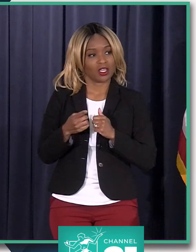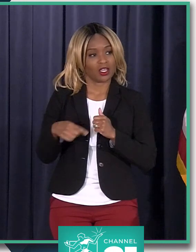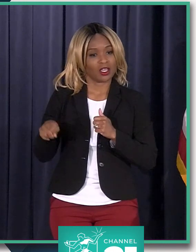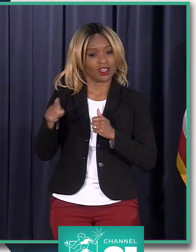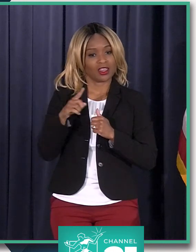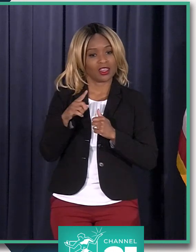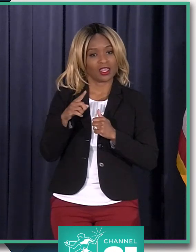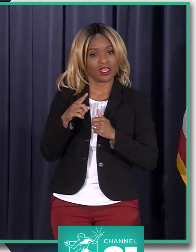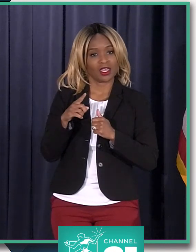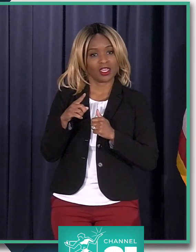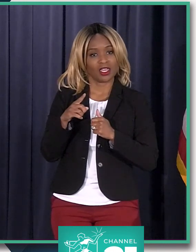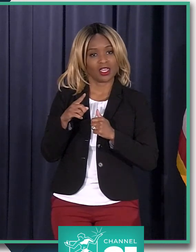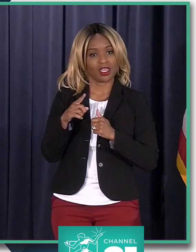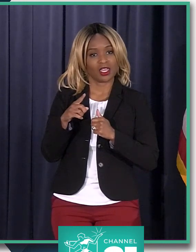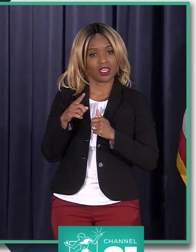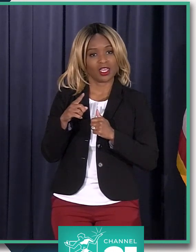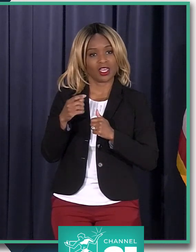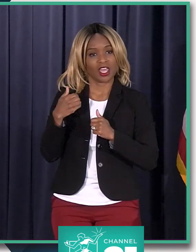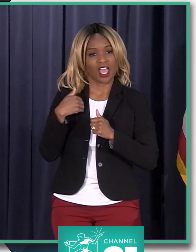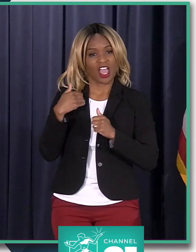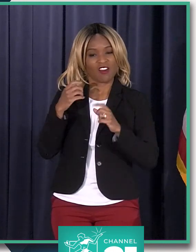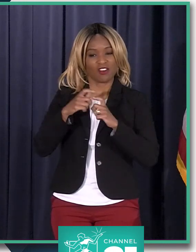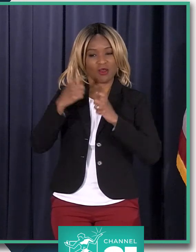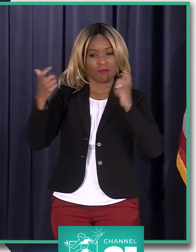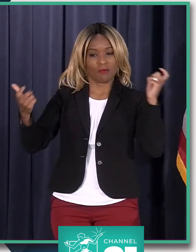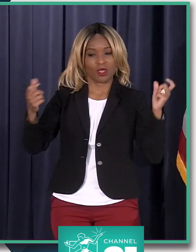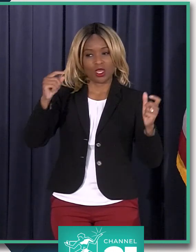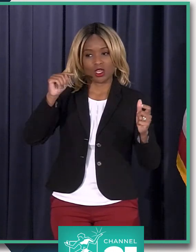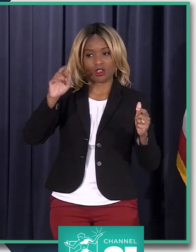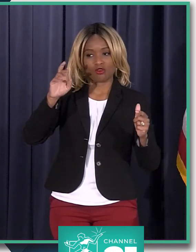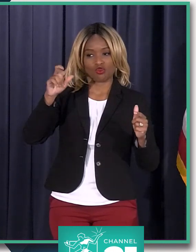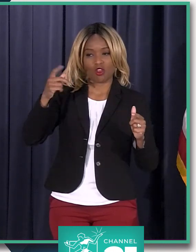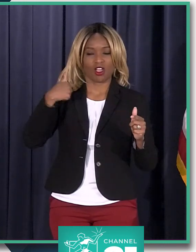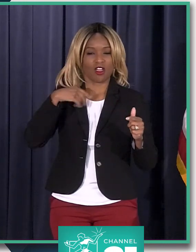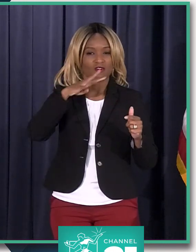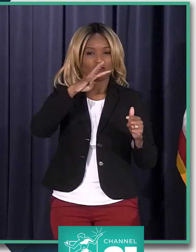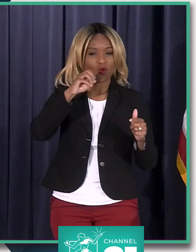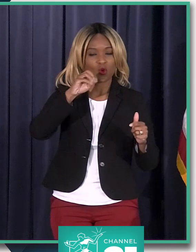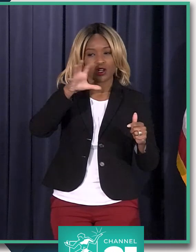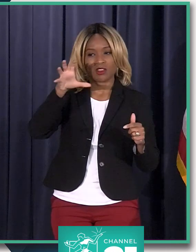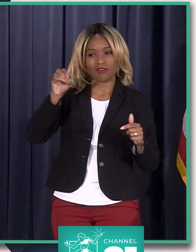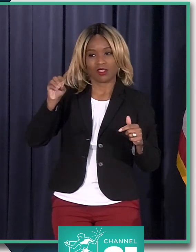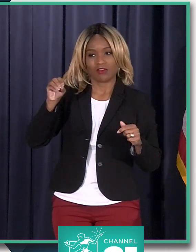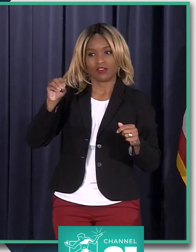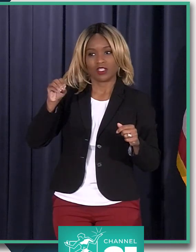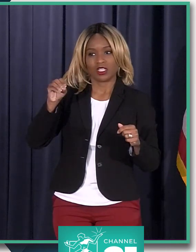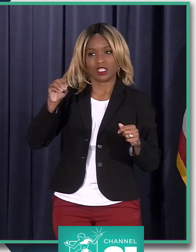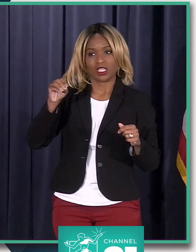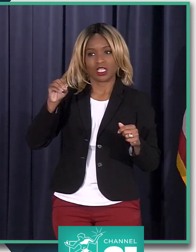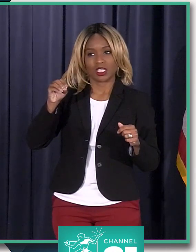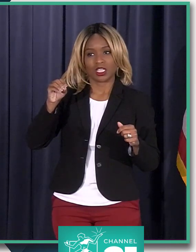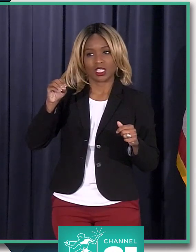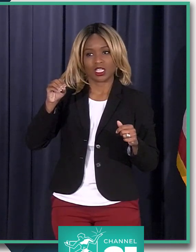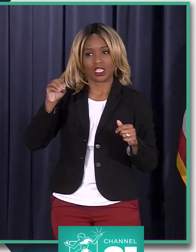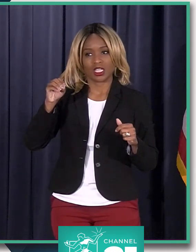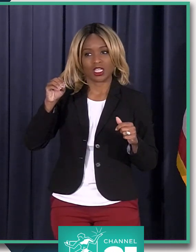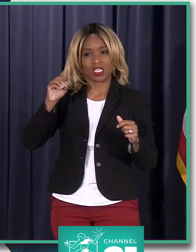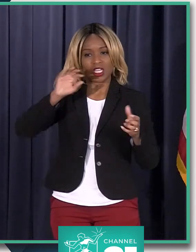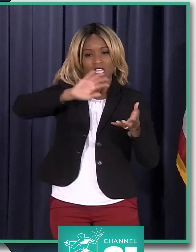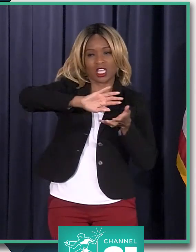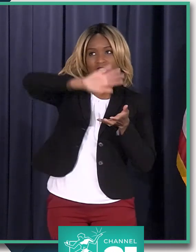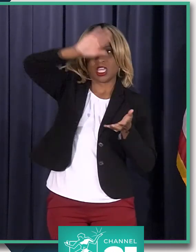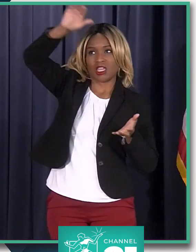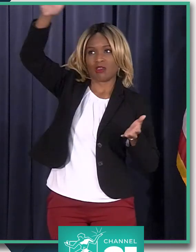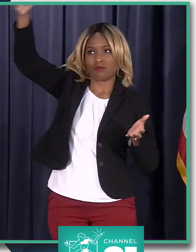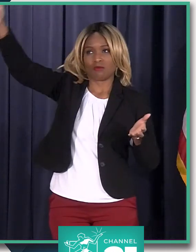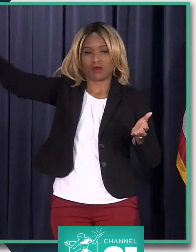dumped in these big dump trucks. They got about a 40 or 50 of these big piles. Okay. Well,